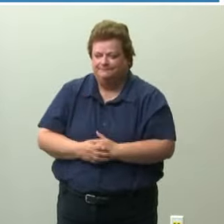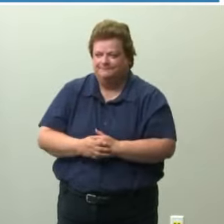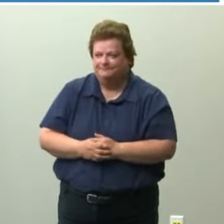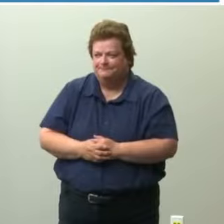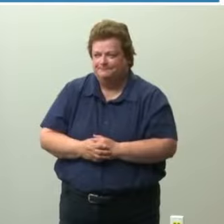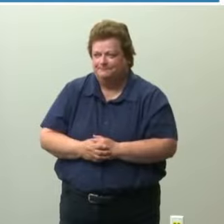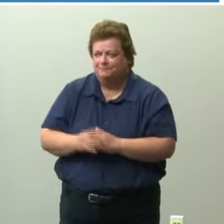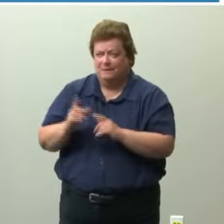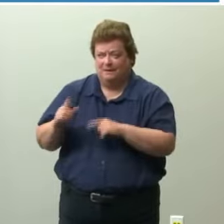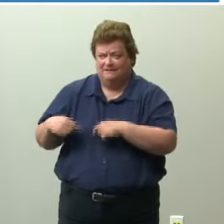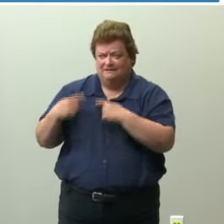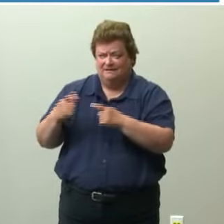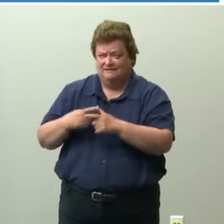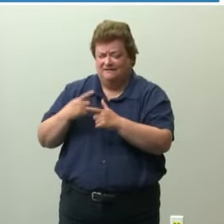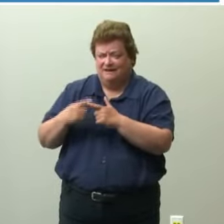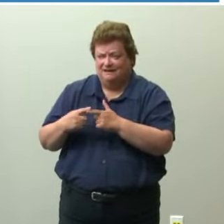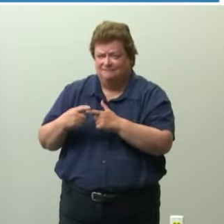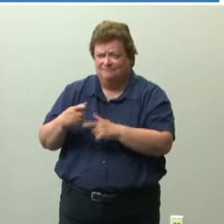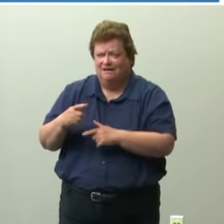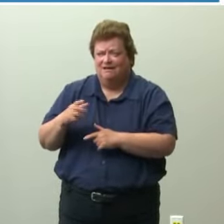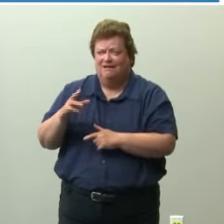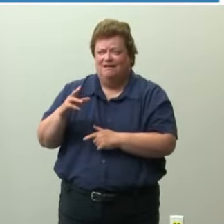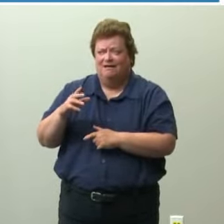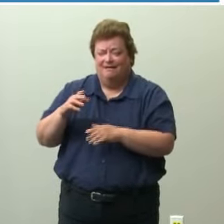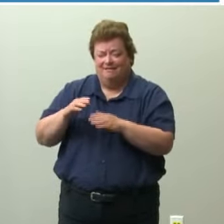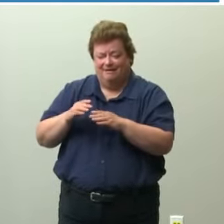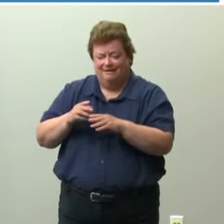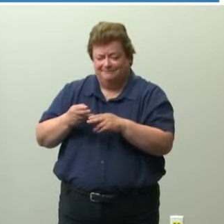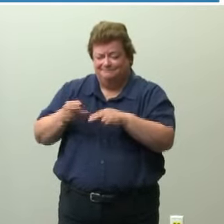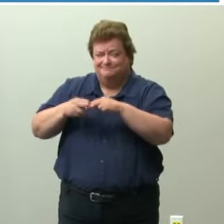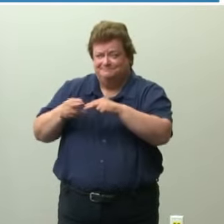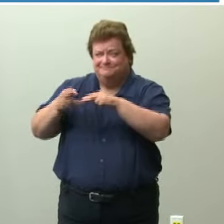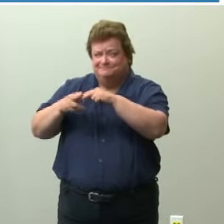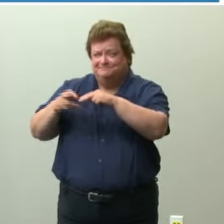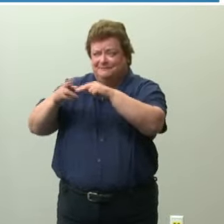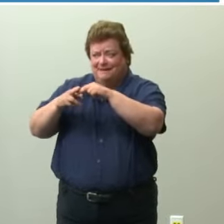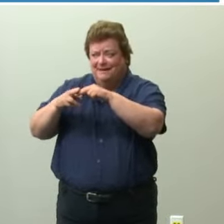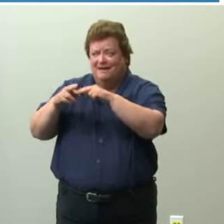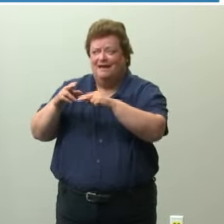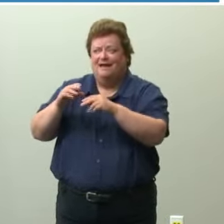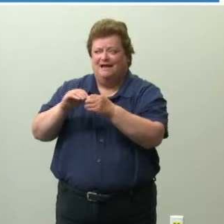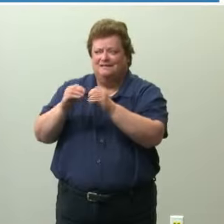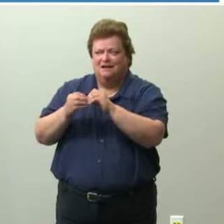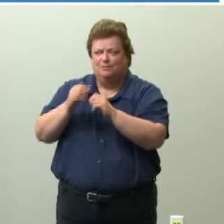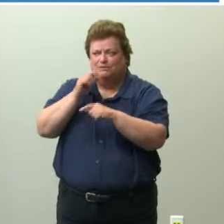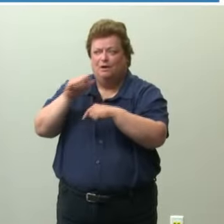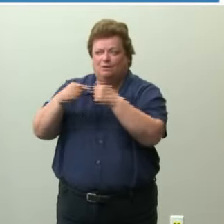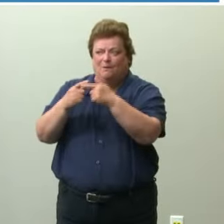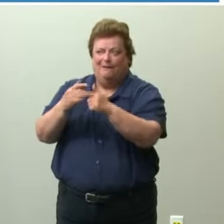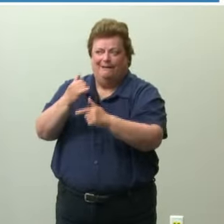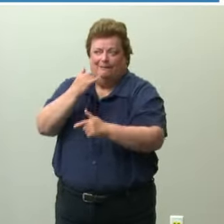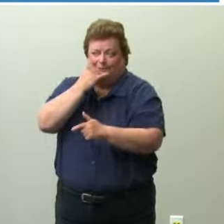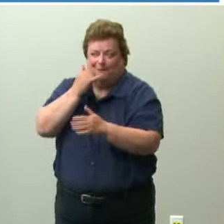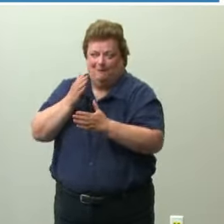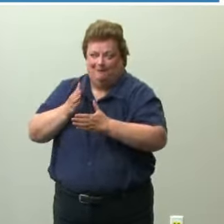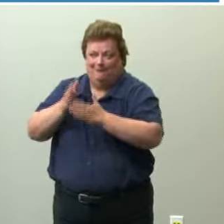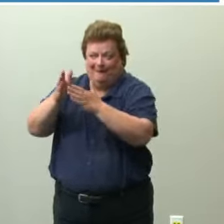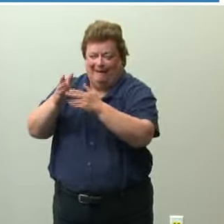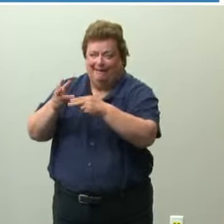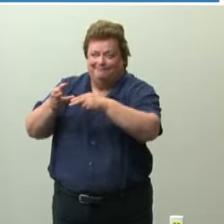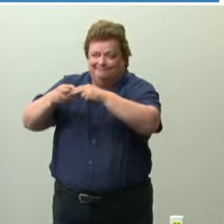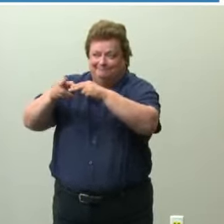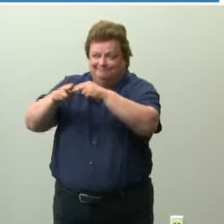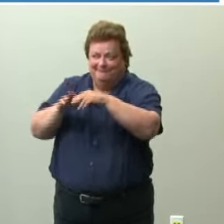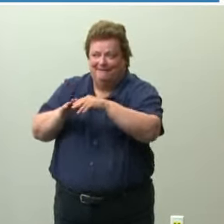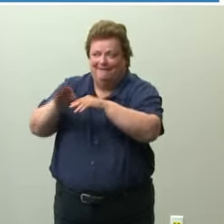Since then, the uptick has continued and our numbers are clearly heading in the wrong direction. I want to take a look at